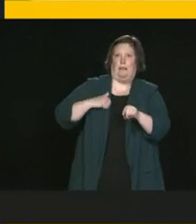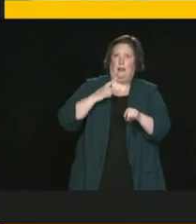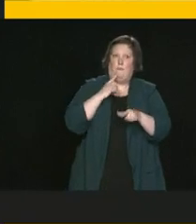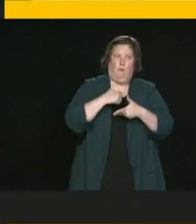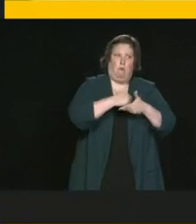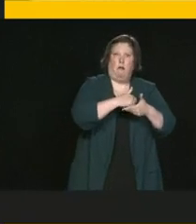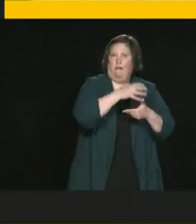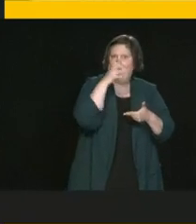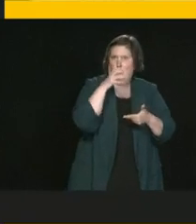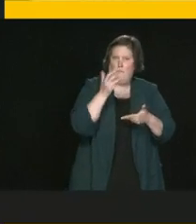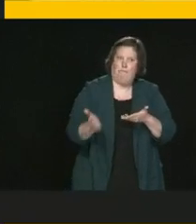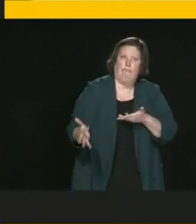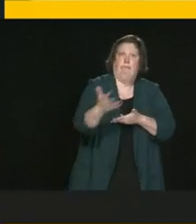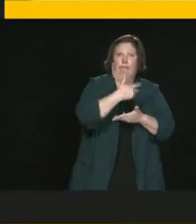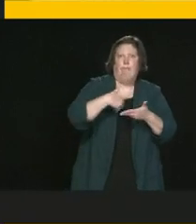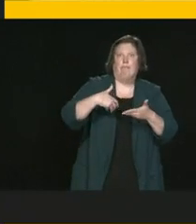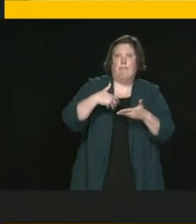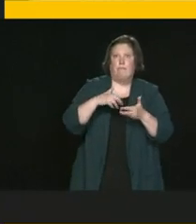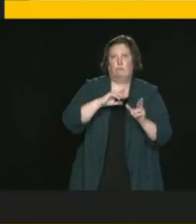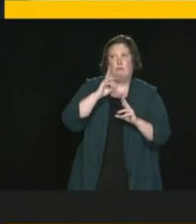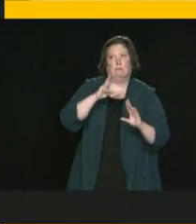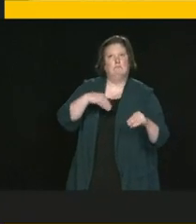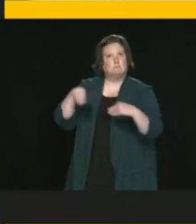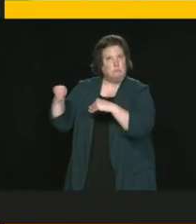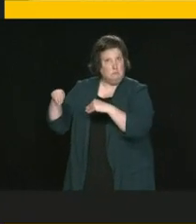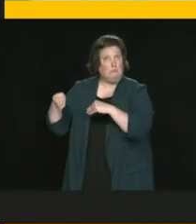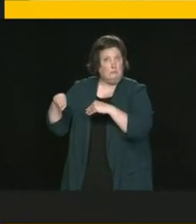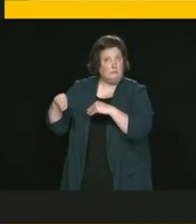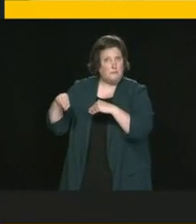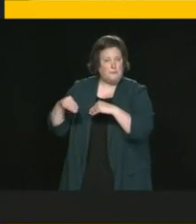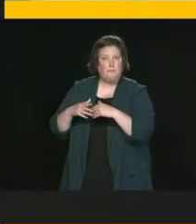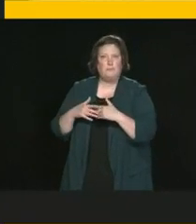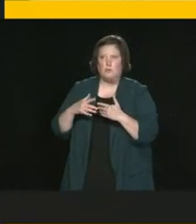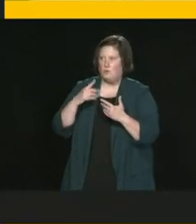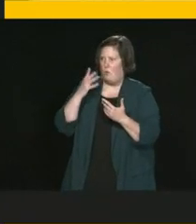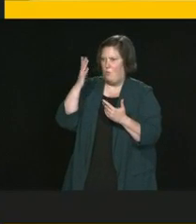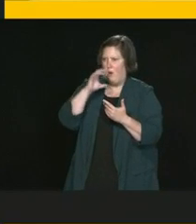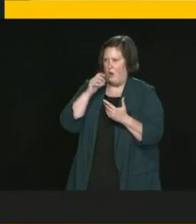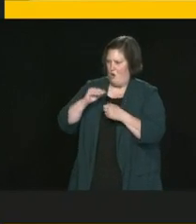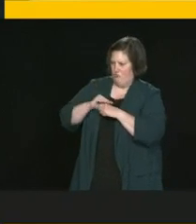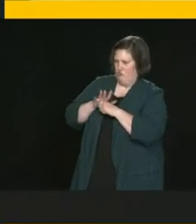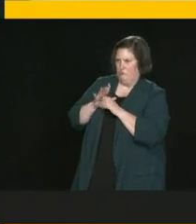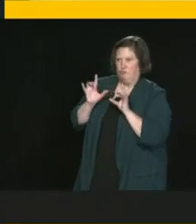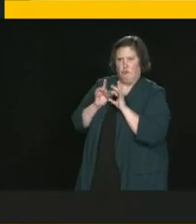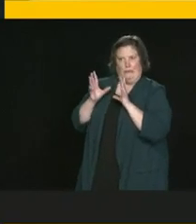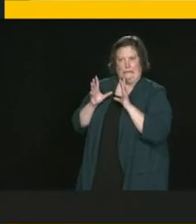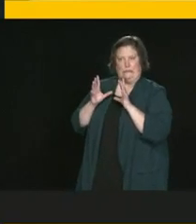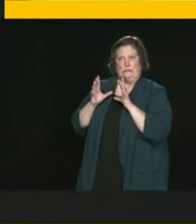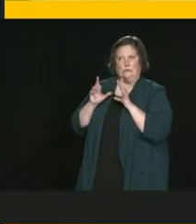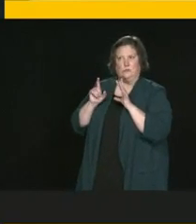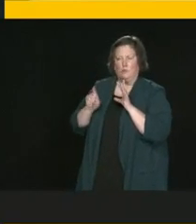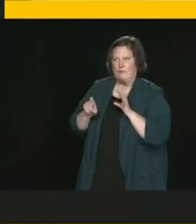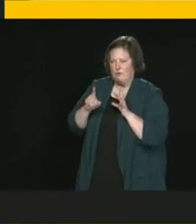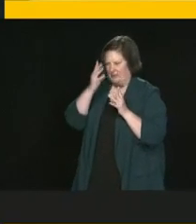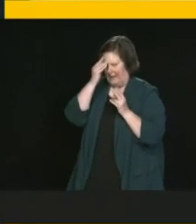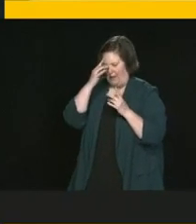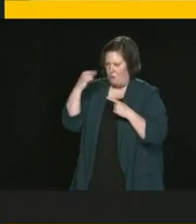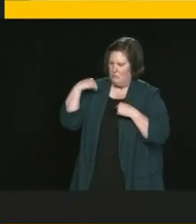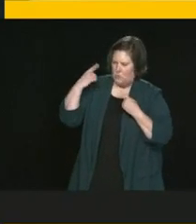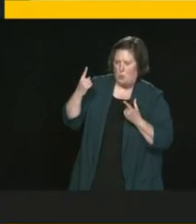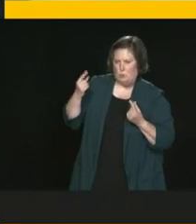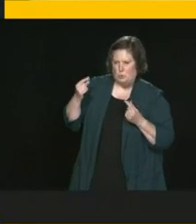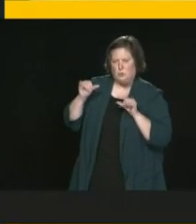this country, but we should always take advantage of moments of crisis to reflect on can we change the system to